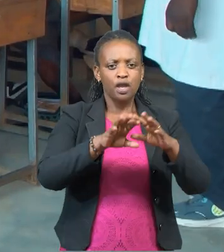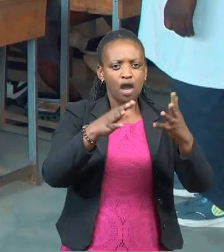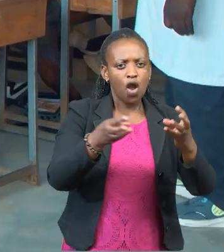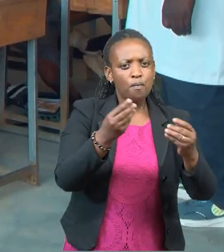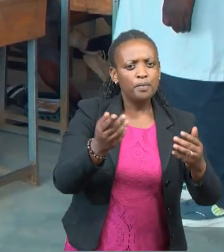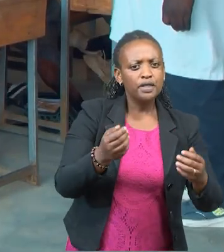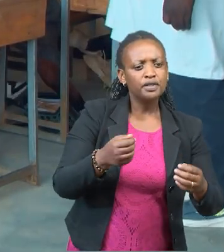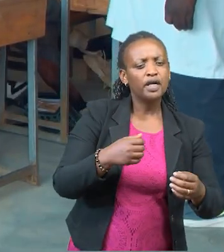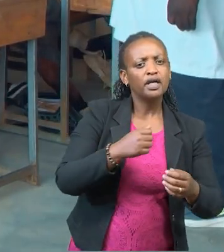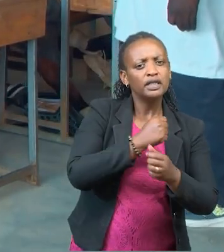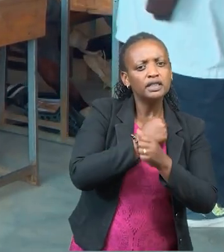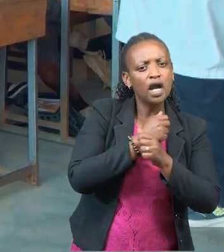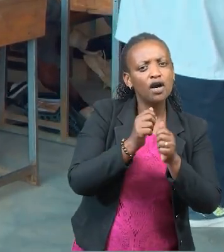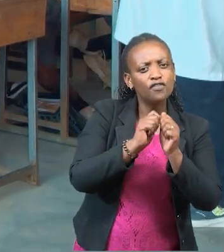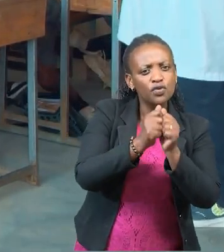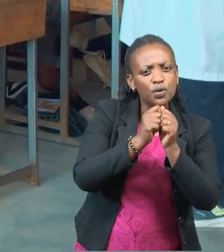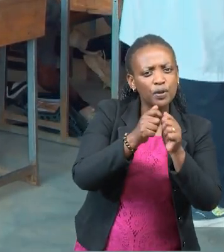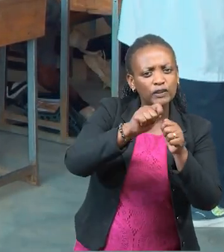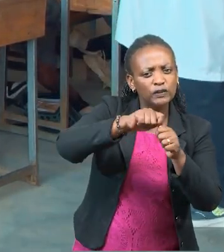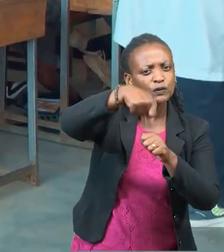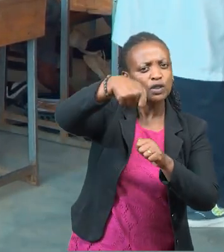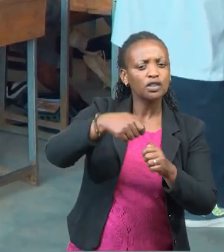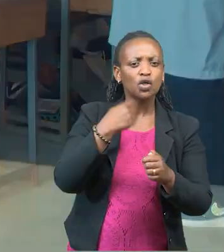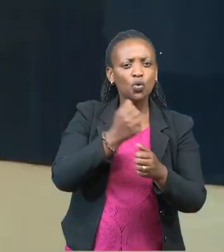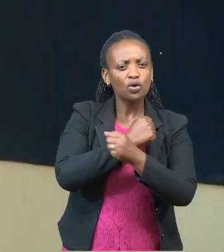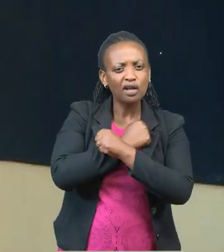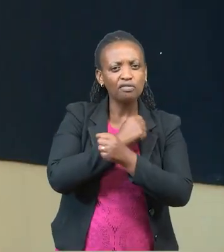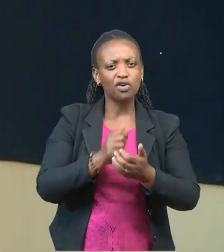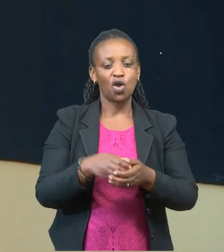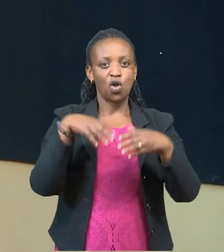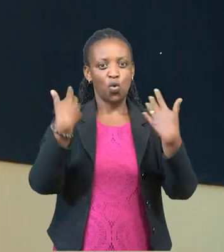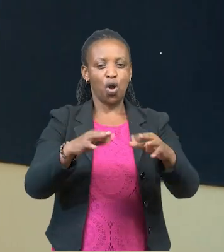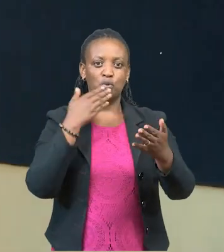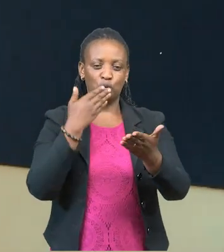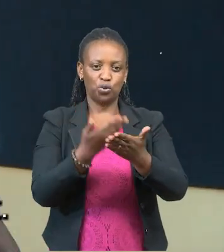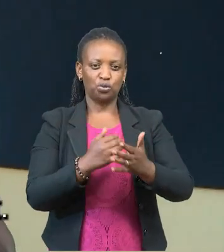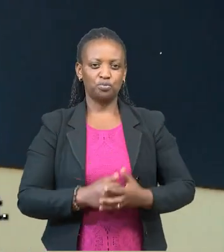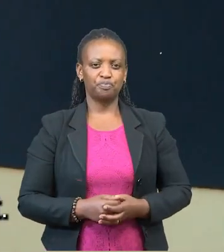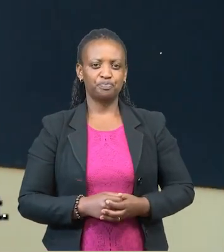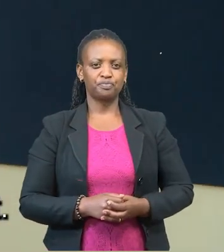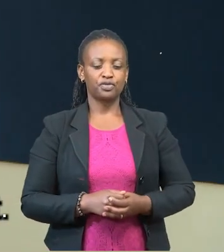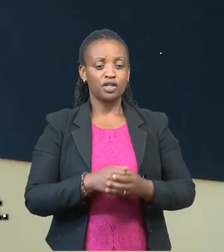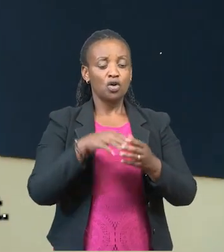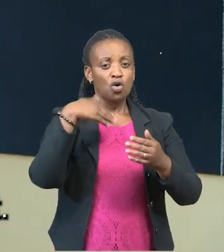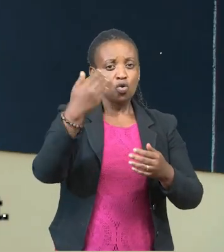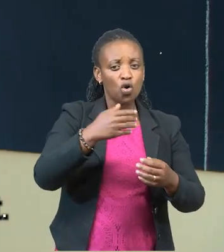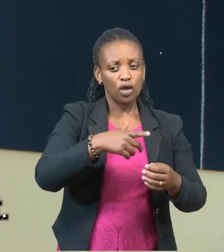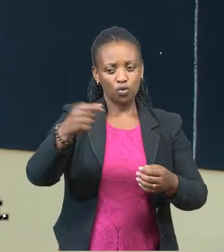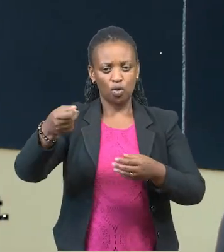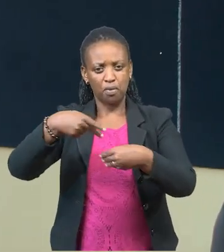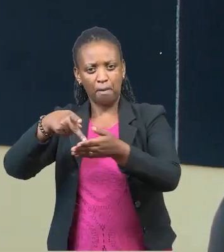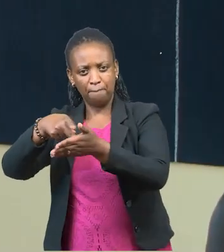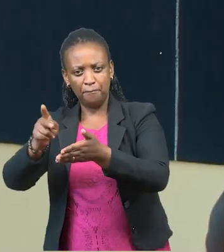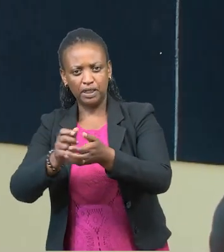do like yogurt? How many of you do love yogurt? Wow, that's good. And so you always go to the shop, you